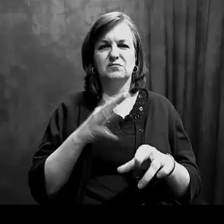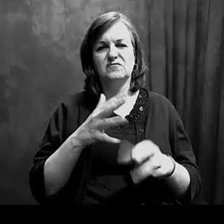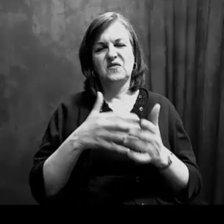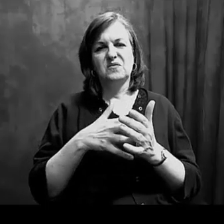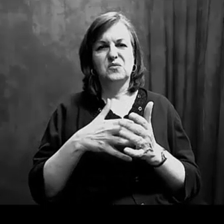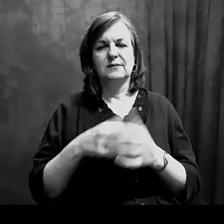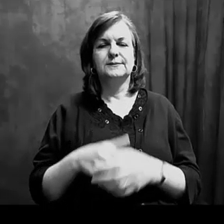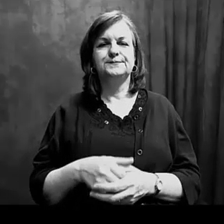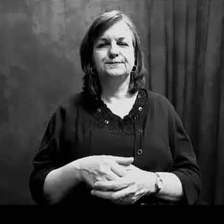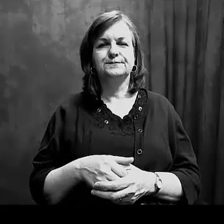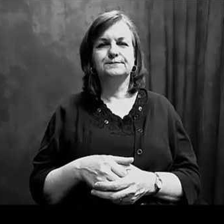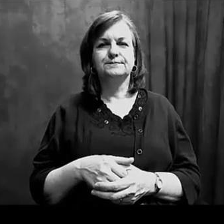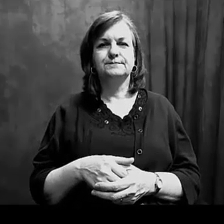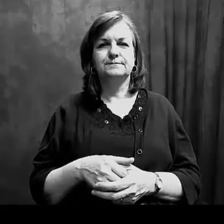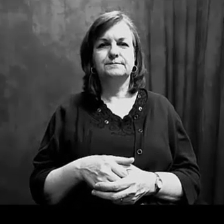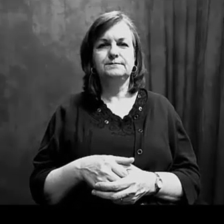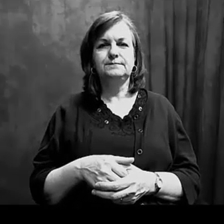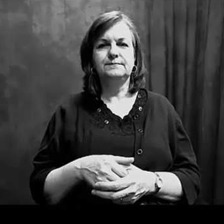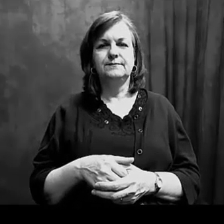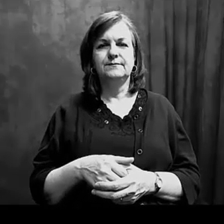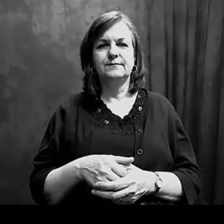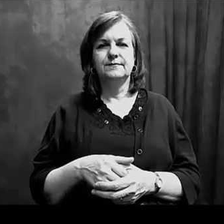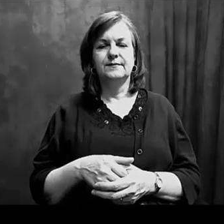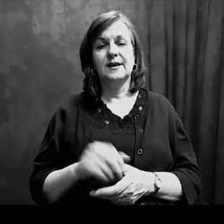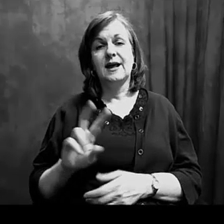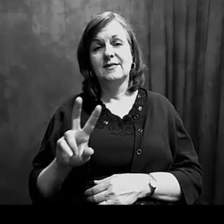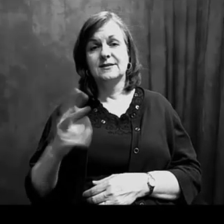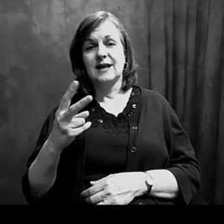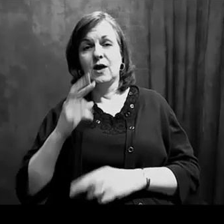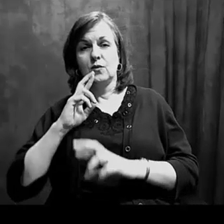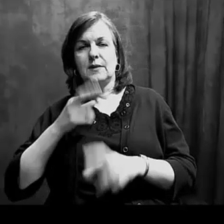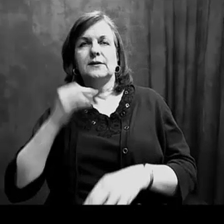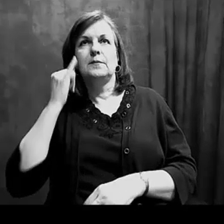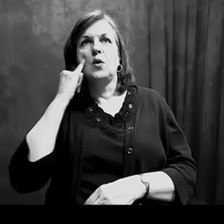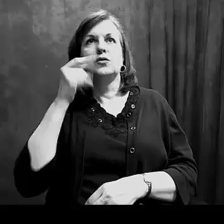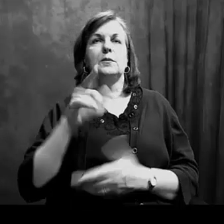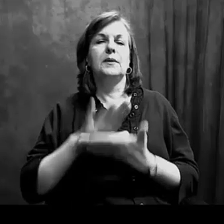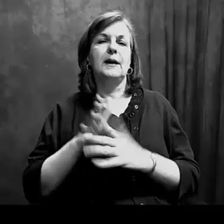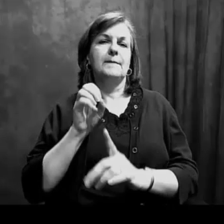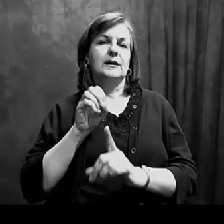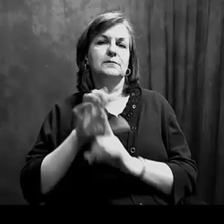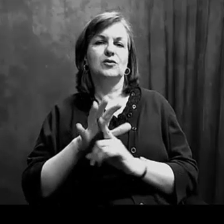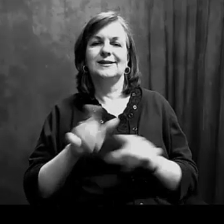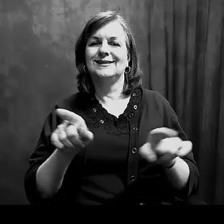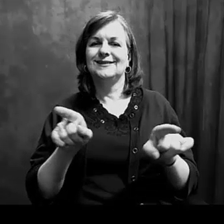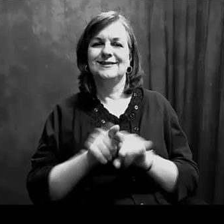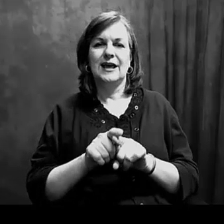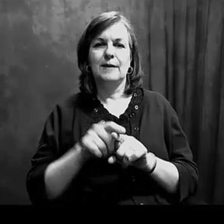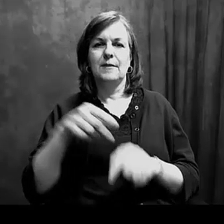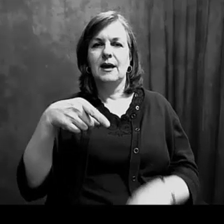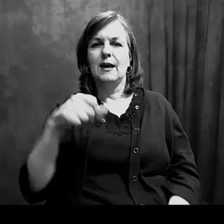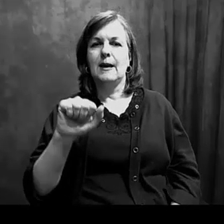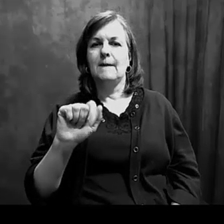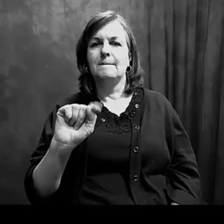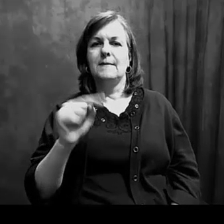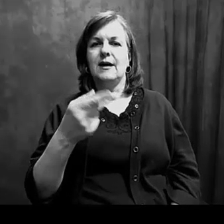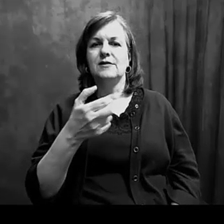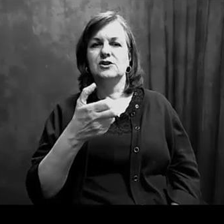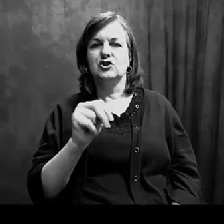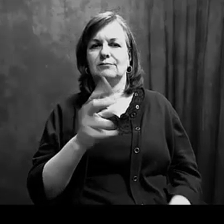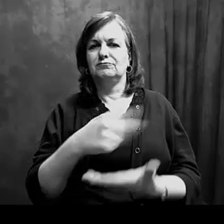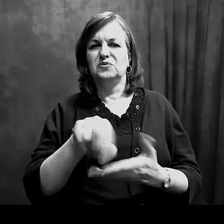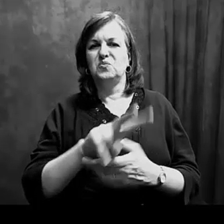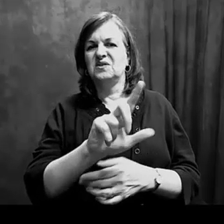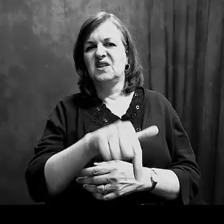response. For our second response, so say you get exposed to the same pathogen